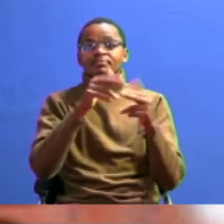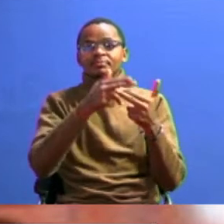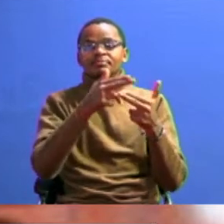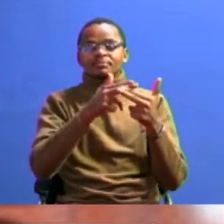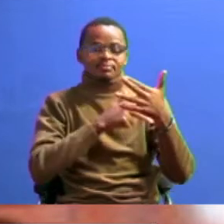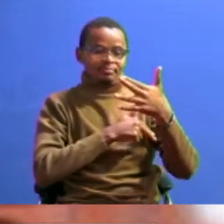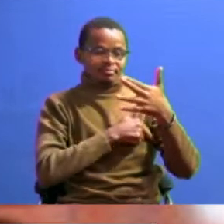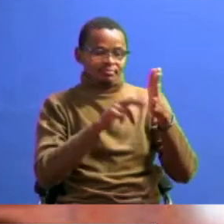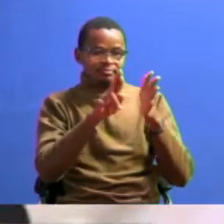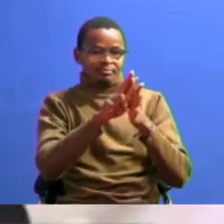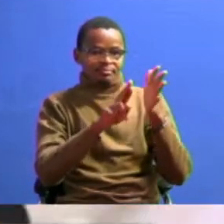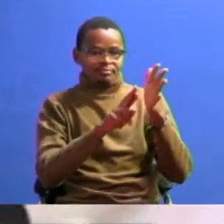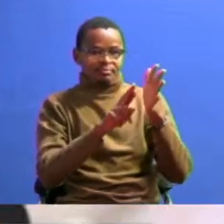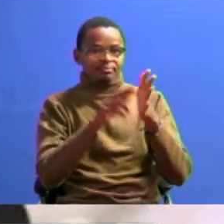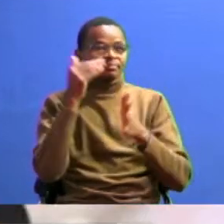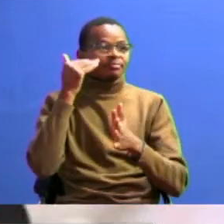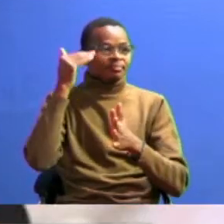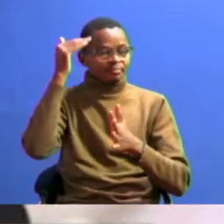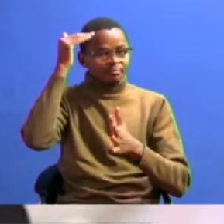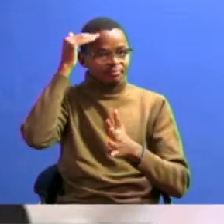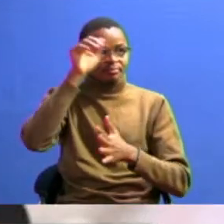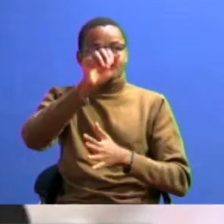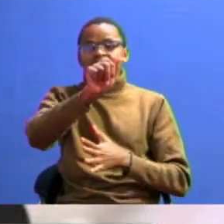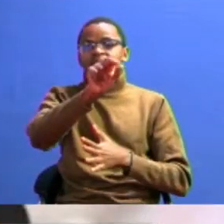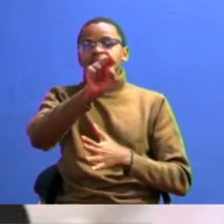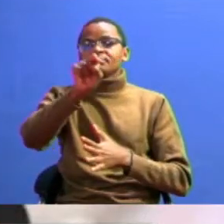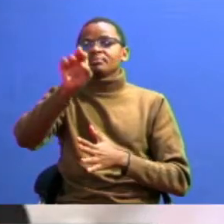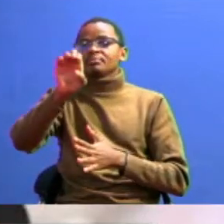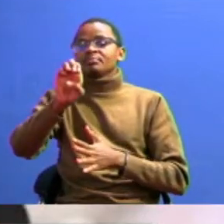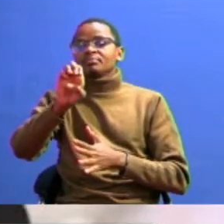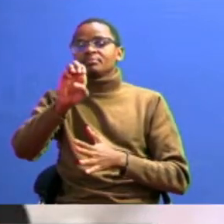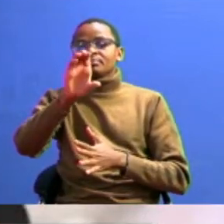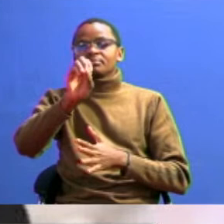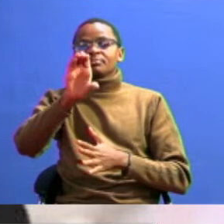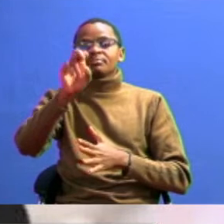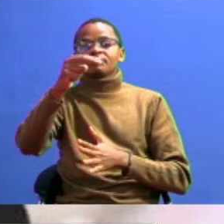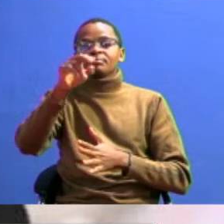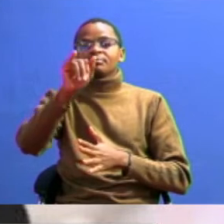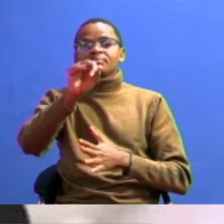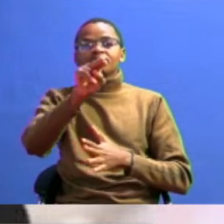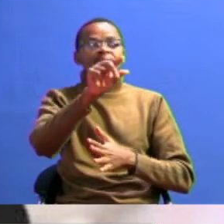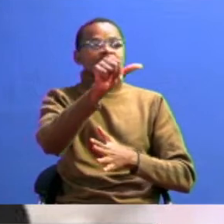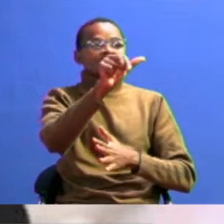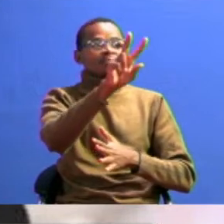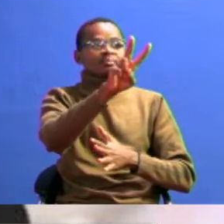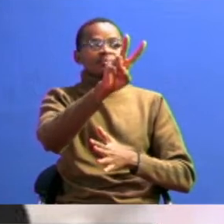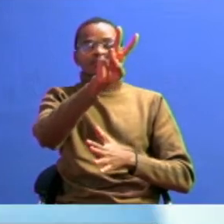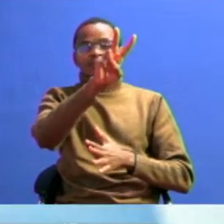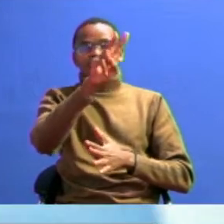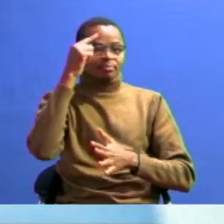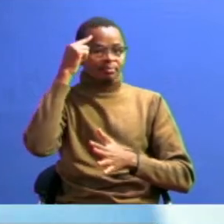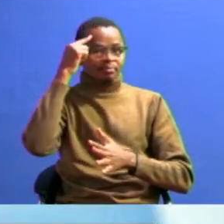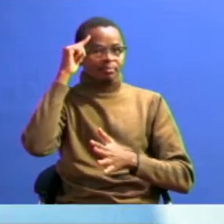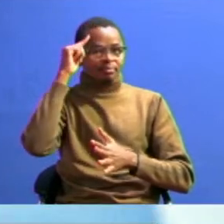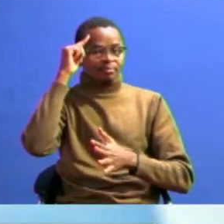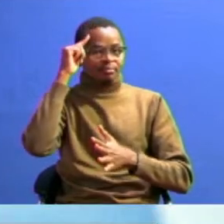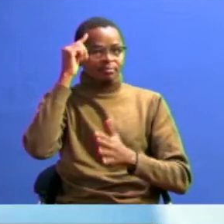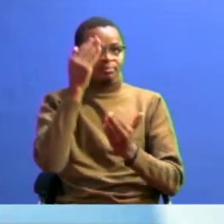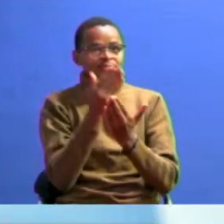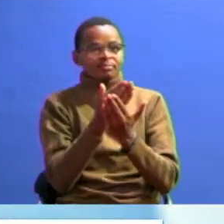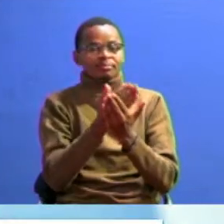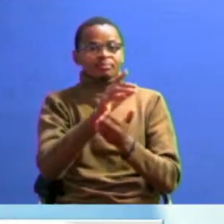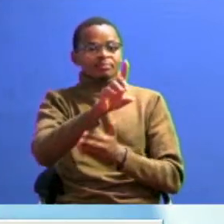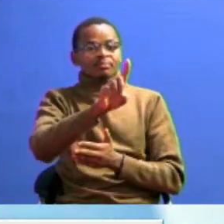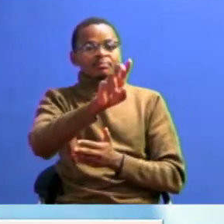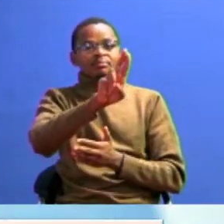Chief Registrar of the Judiciary, Ann Amadi, Hassan Brian Ochieng Amadi, and two others, following a petition by